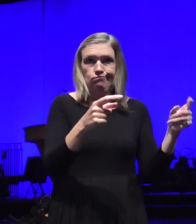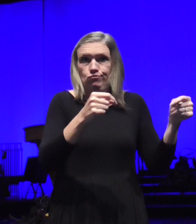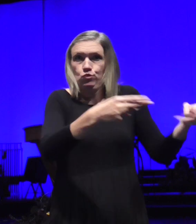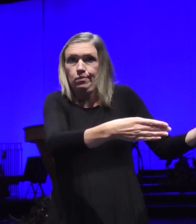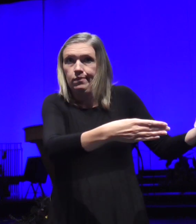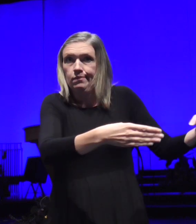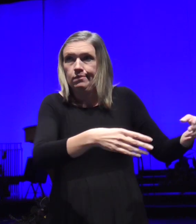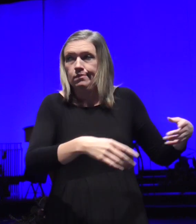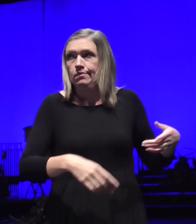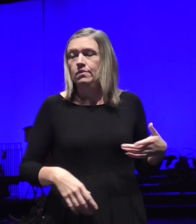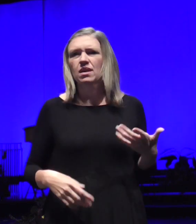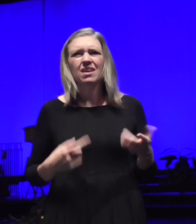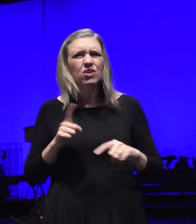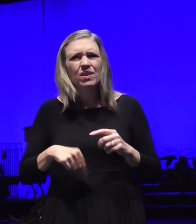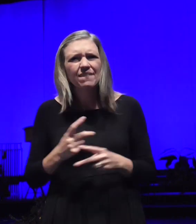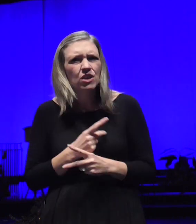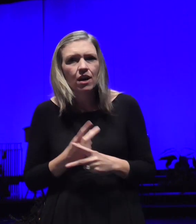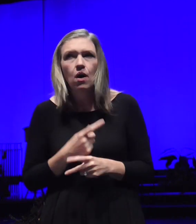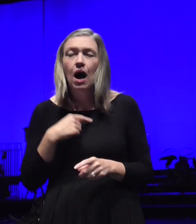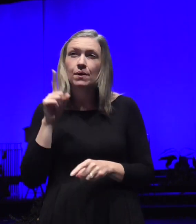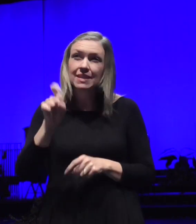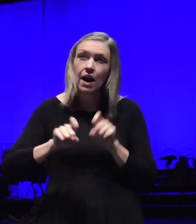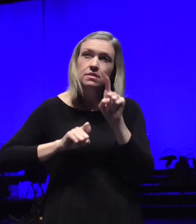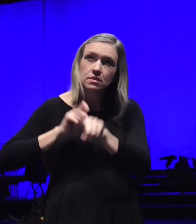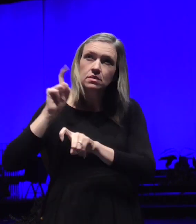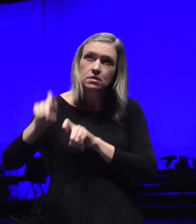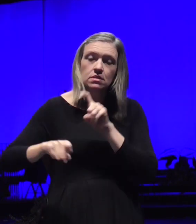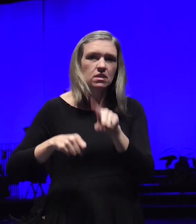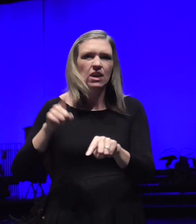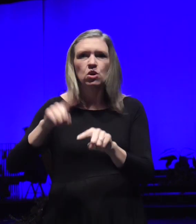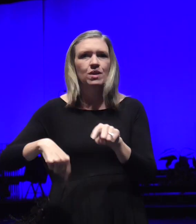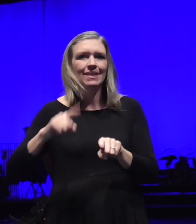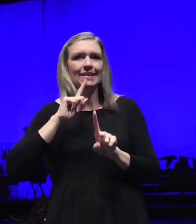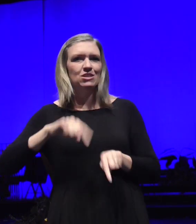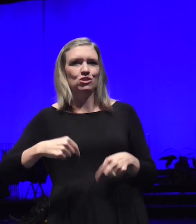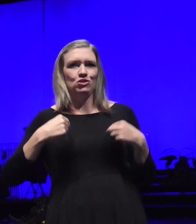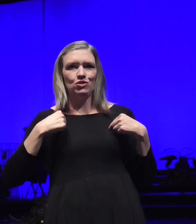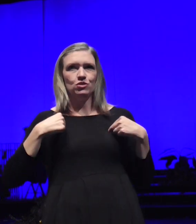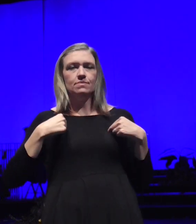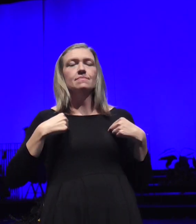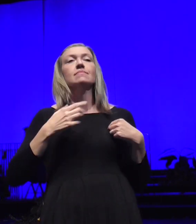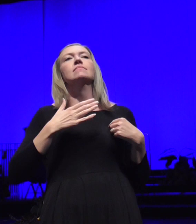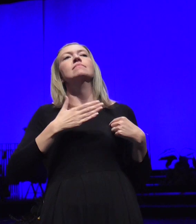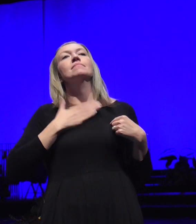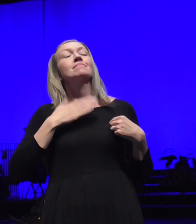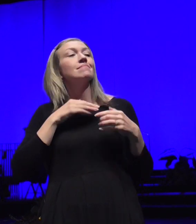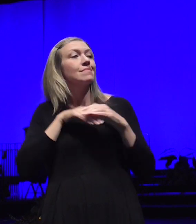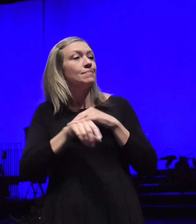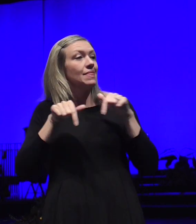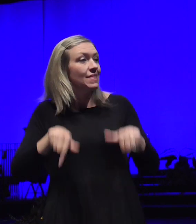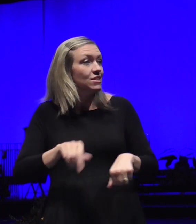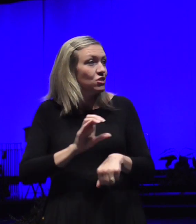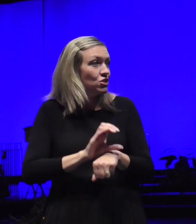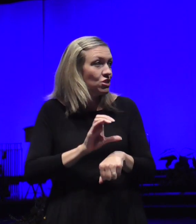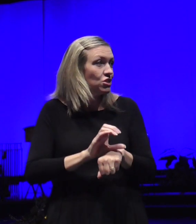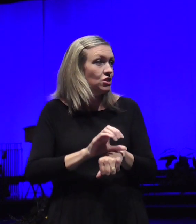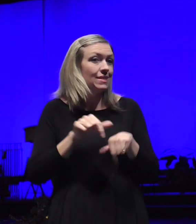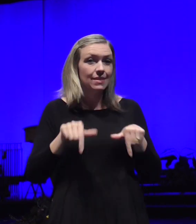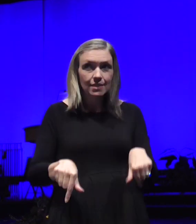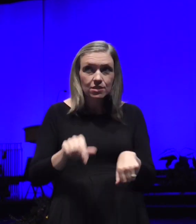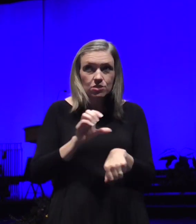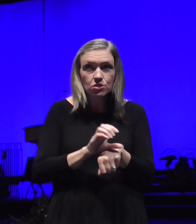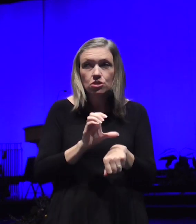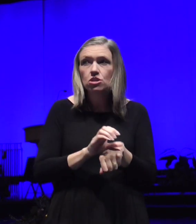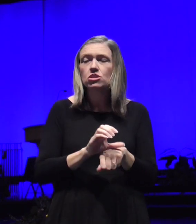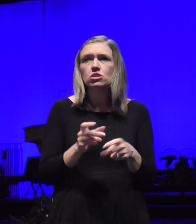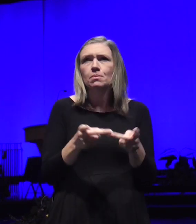Well, I'm not sure why they couldn't answer it. But I'm glad I stepped through the doors of Mile High Church, because Mile High Church is a place